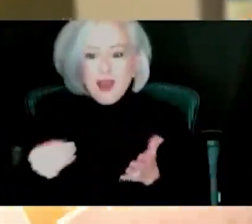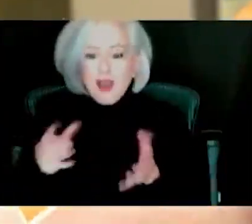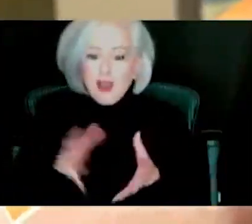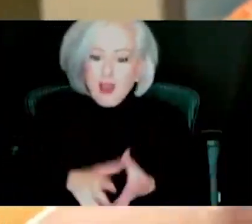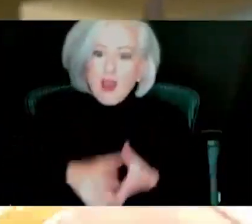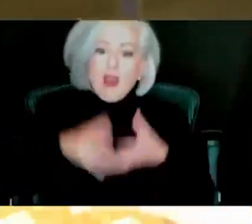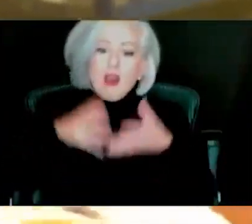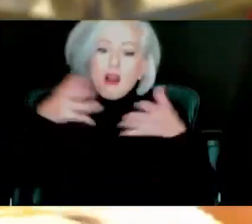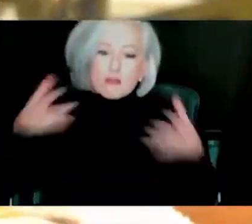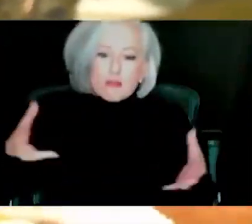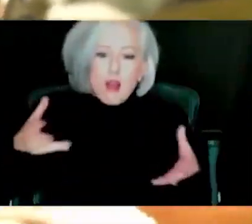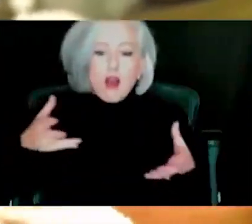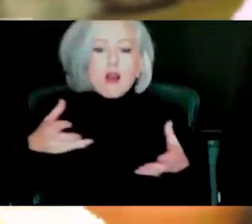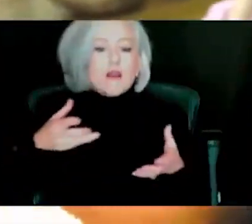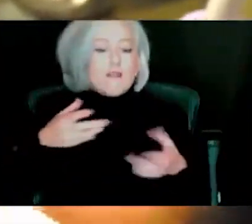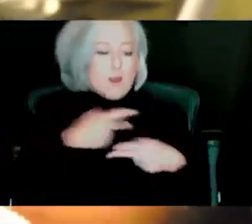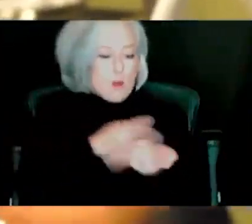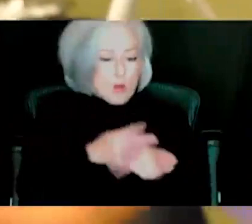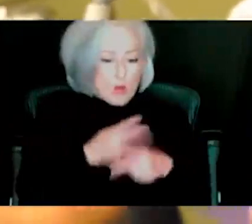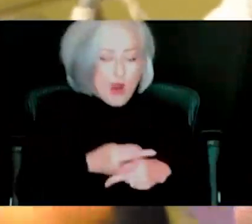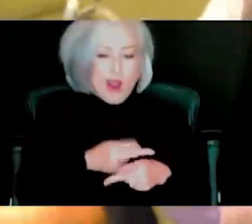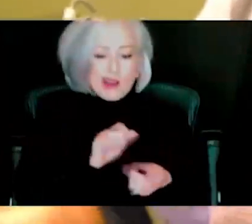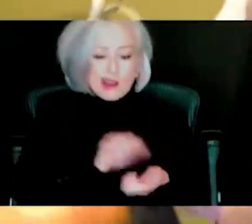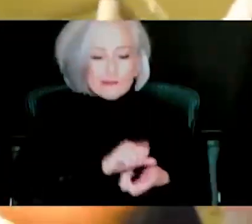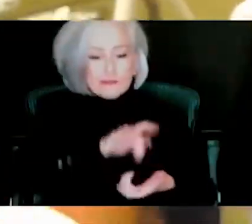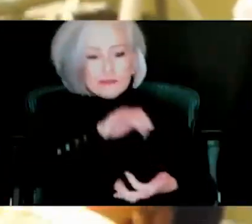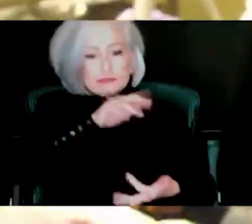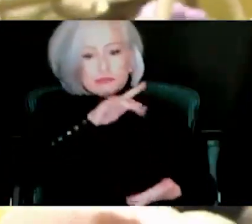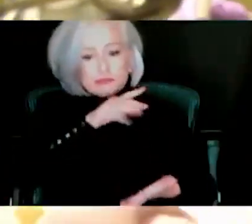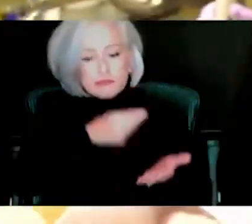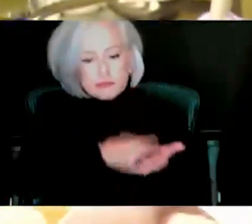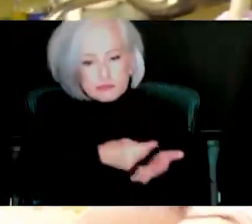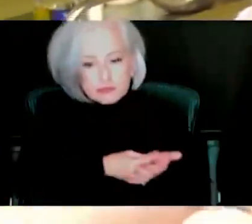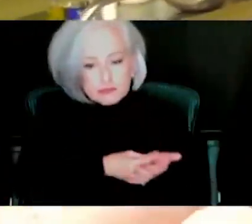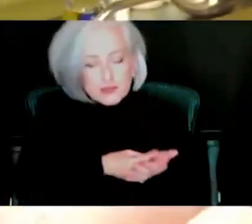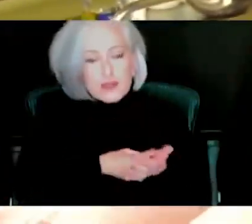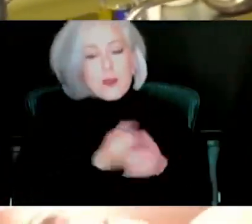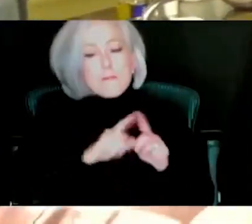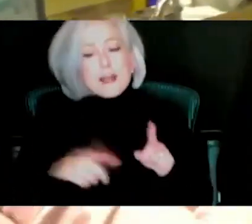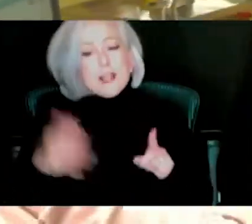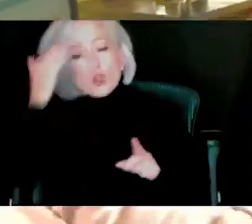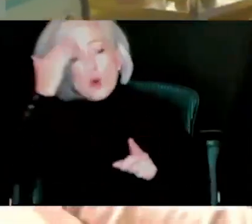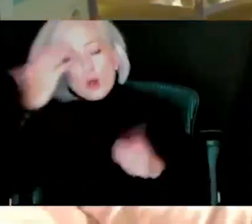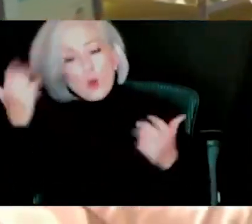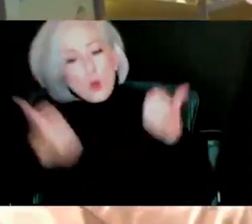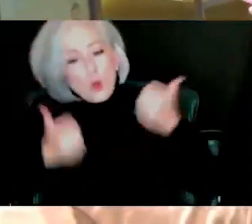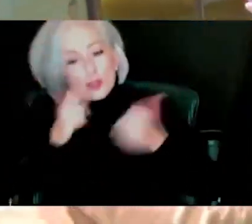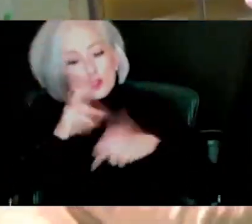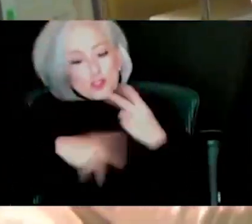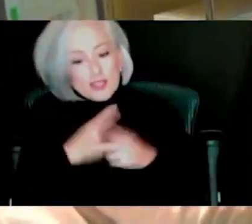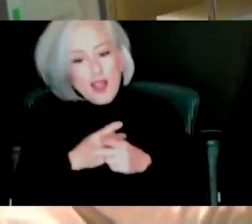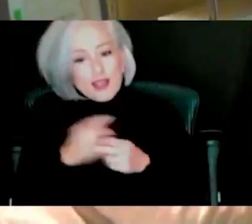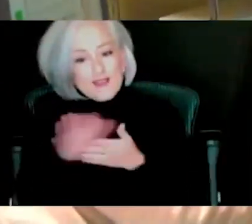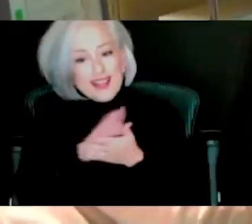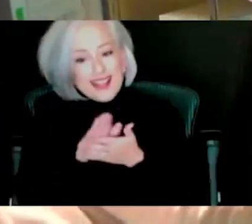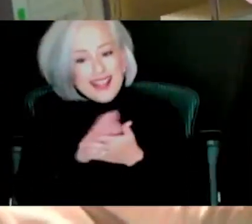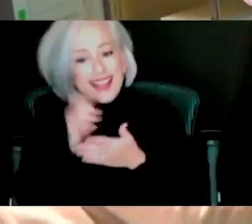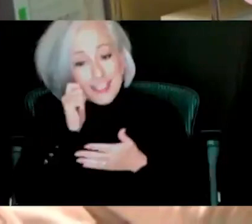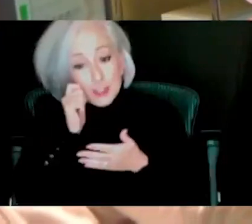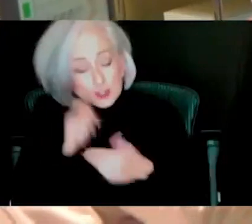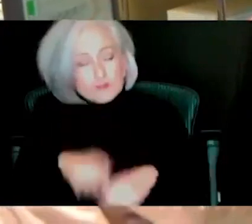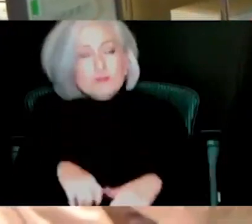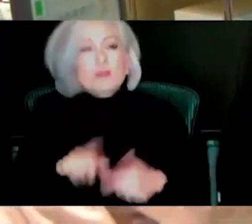can mean even just knowing what cleanser you should try, what lotion you should try,